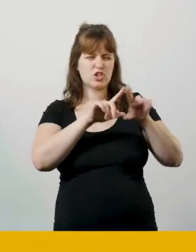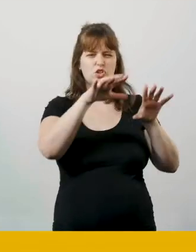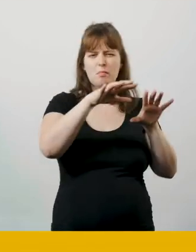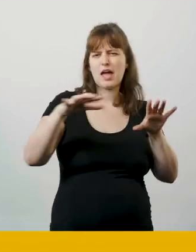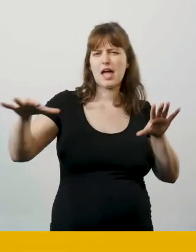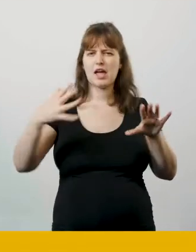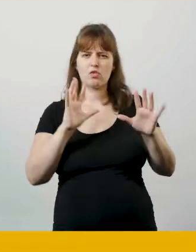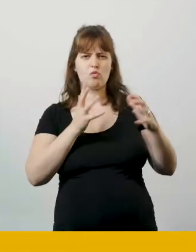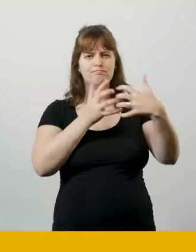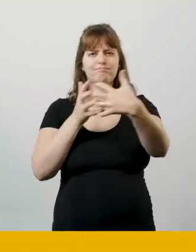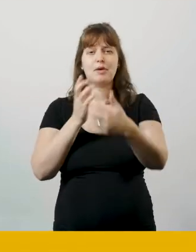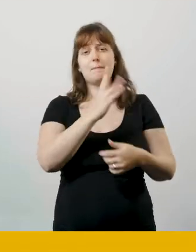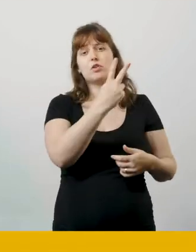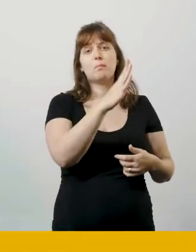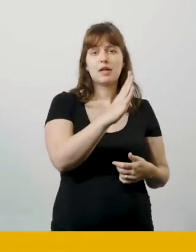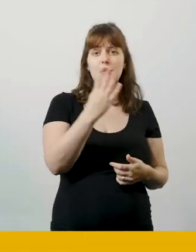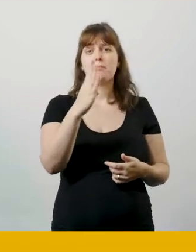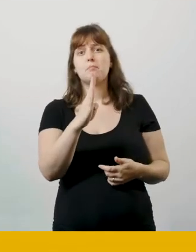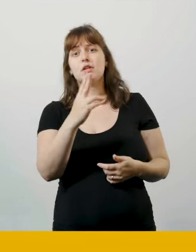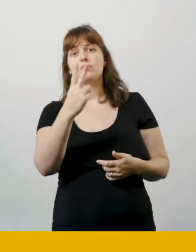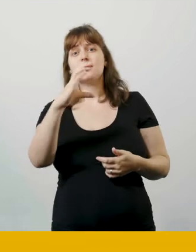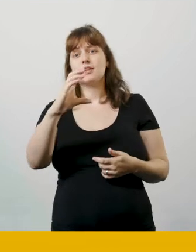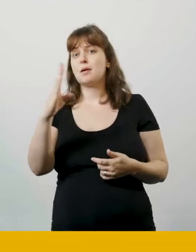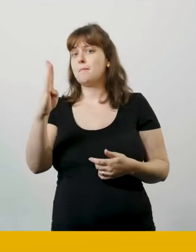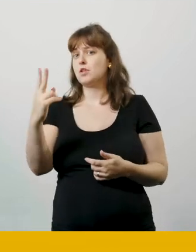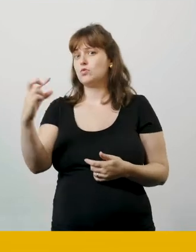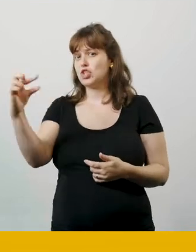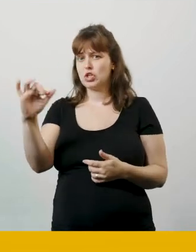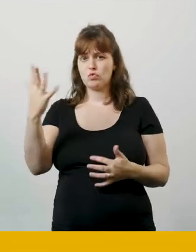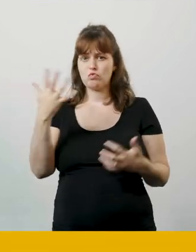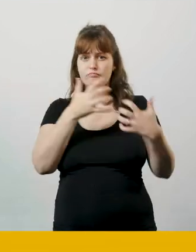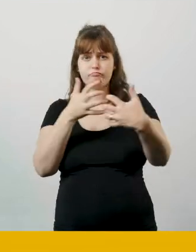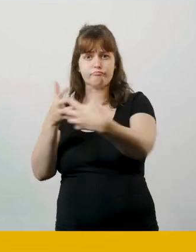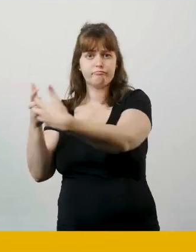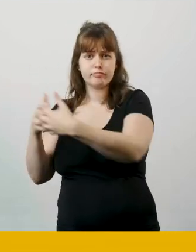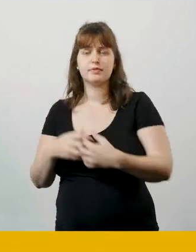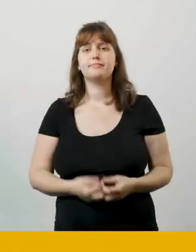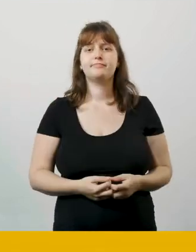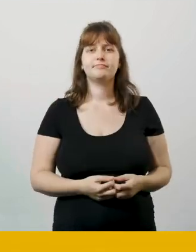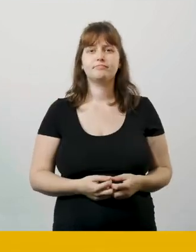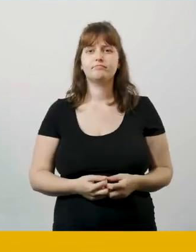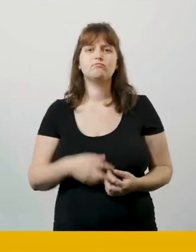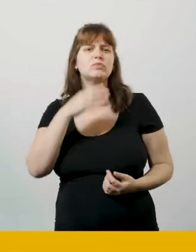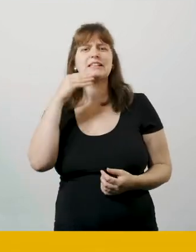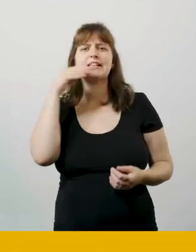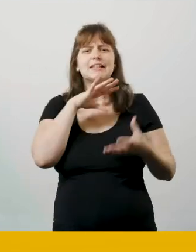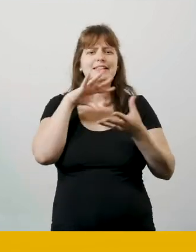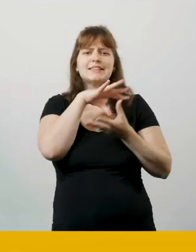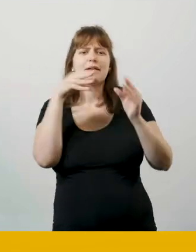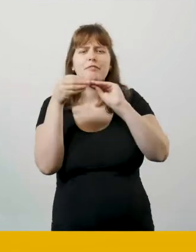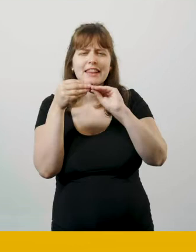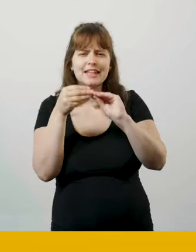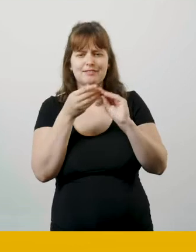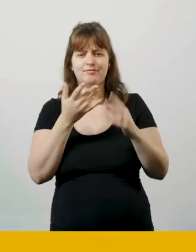B2B, the B2C, and the B2G. For a very quick summary, some